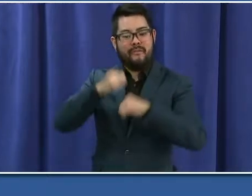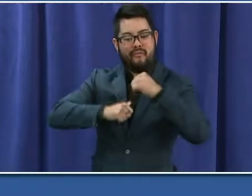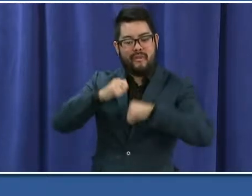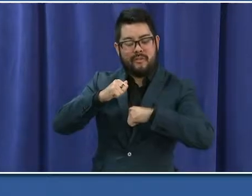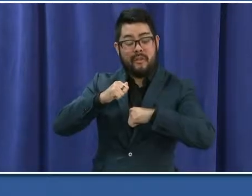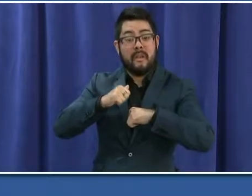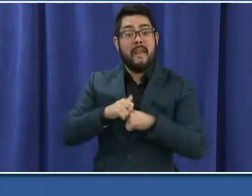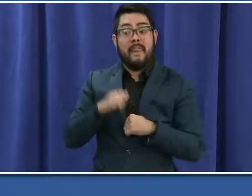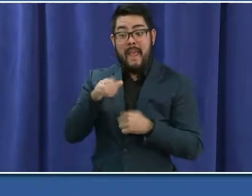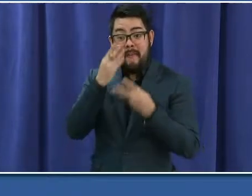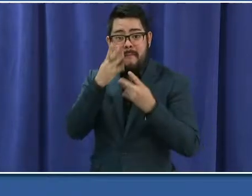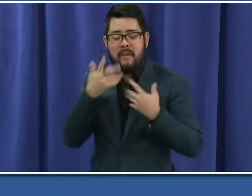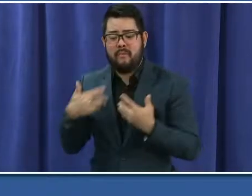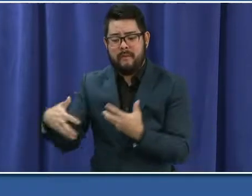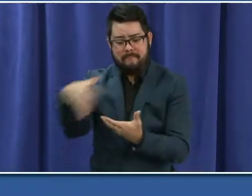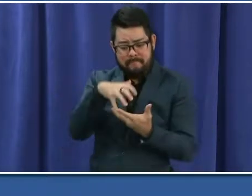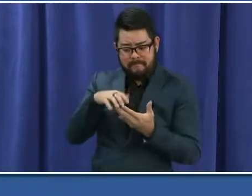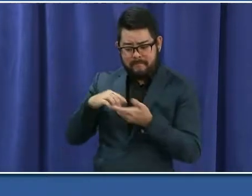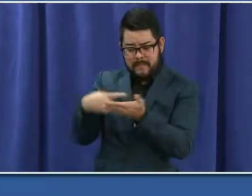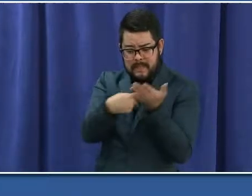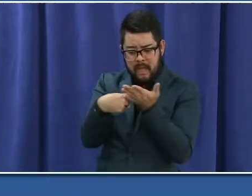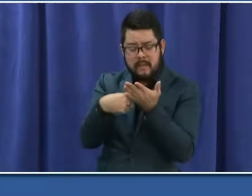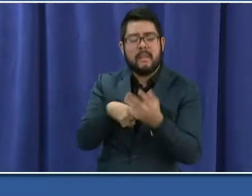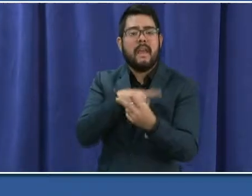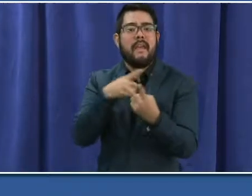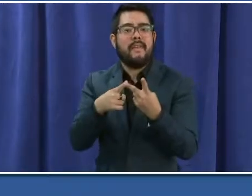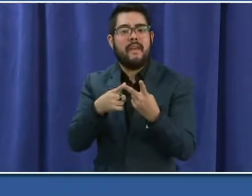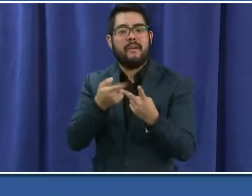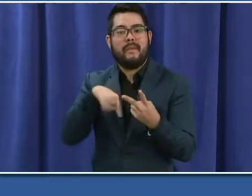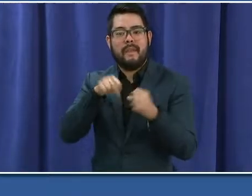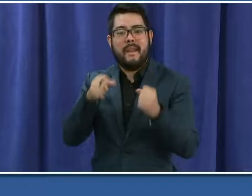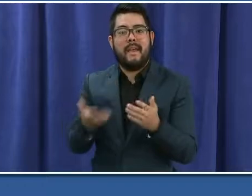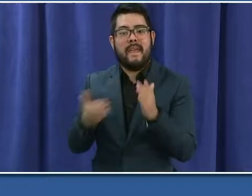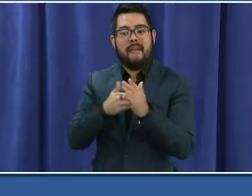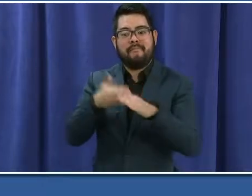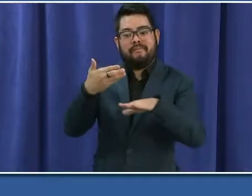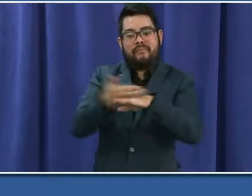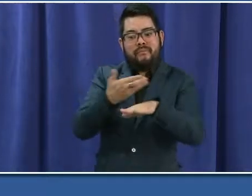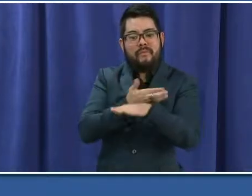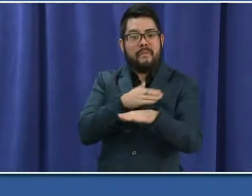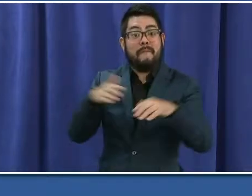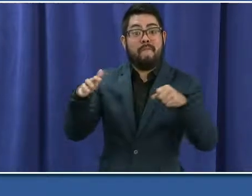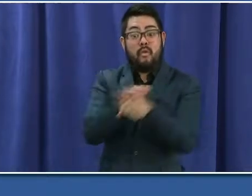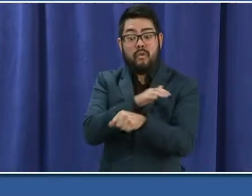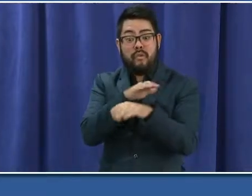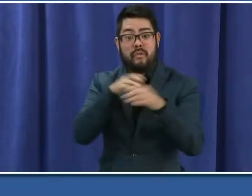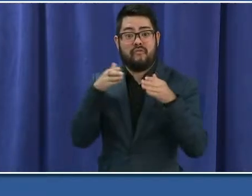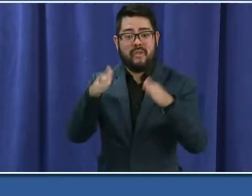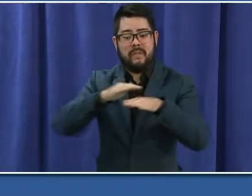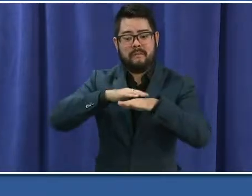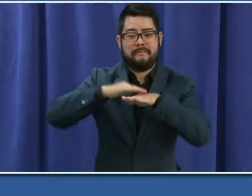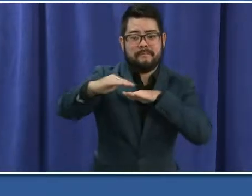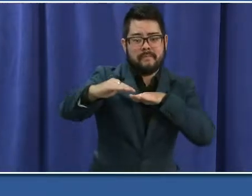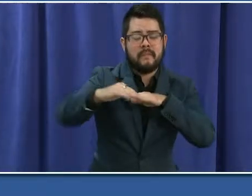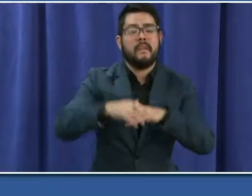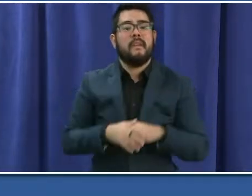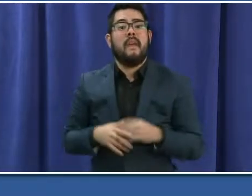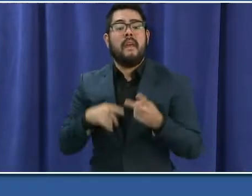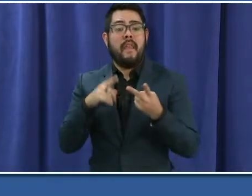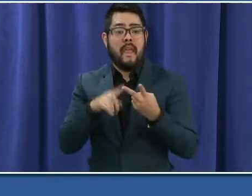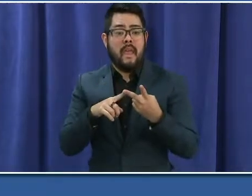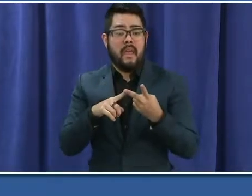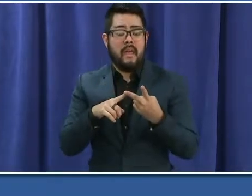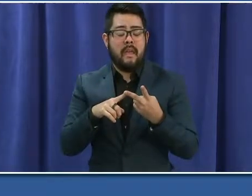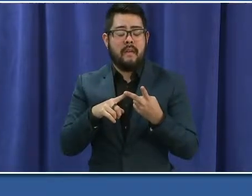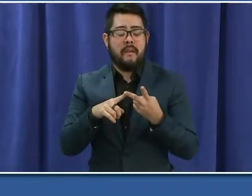then we take that into consideration and we're able to resurface the entire street, which then, in essence,